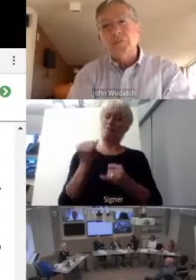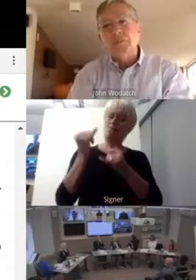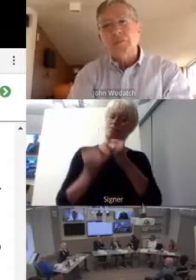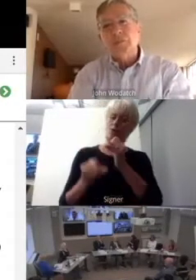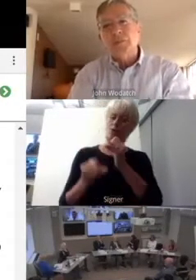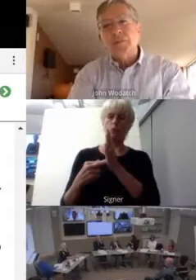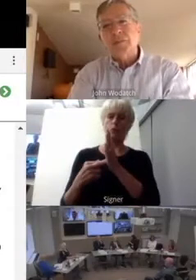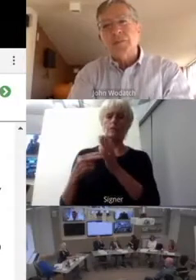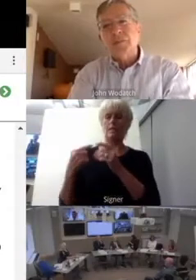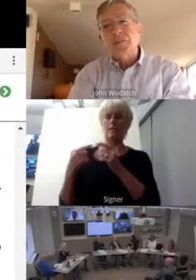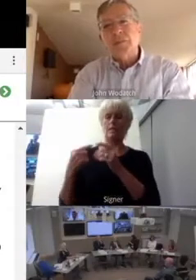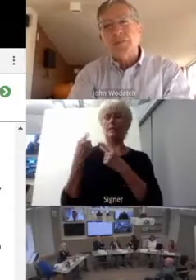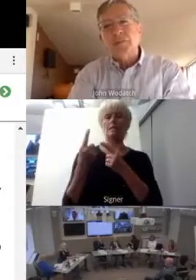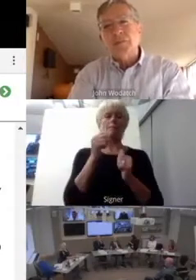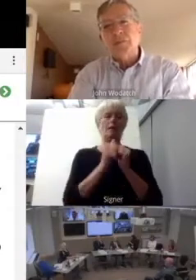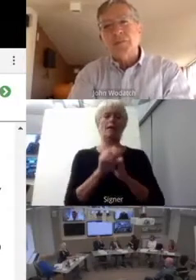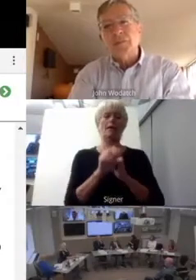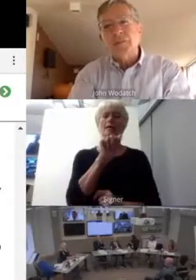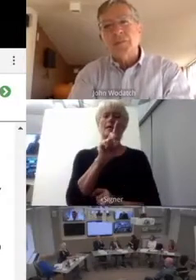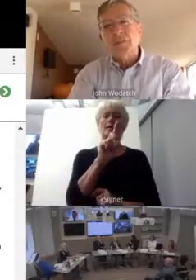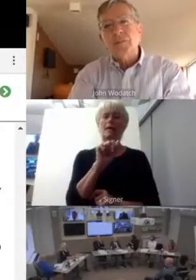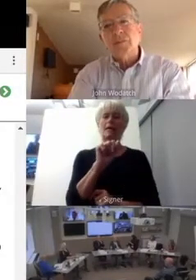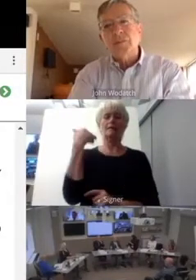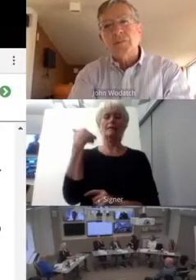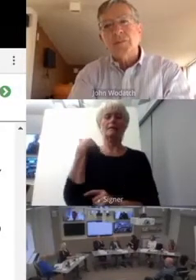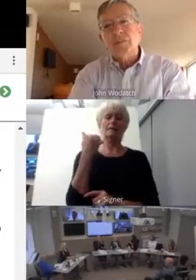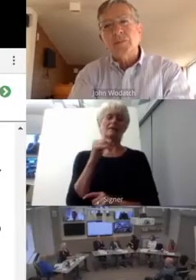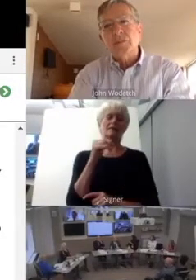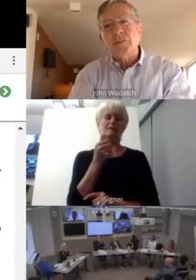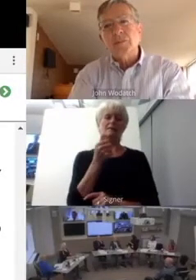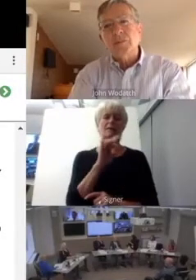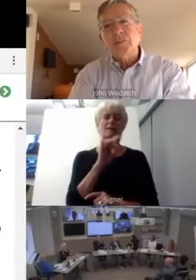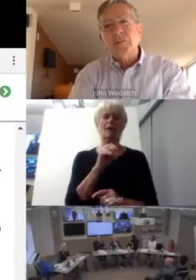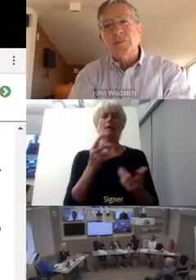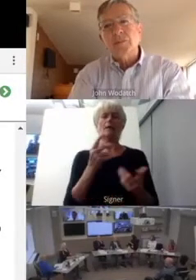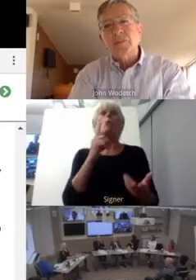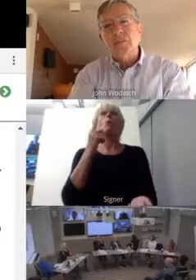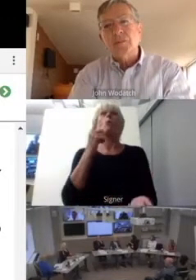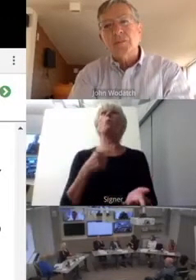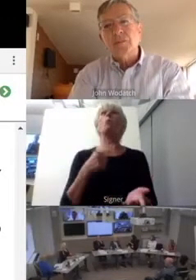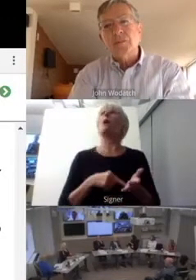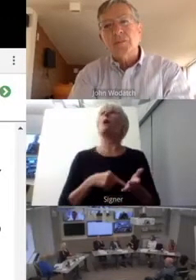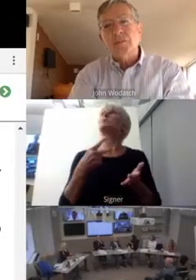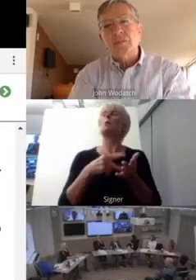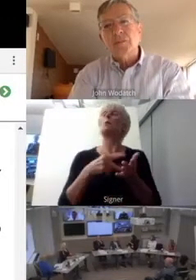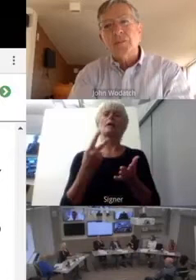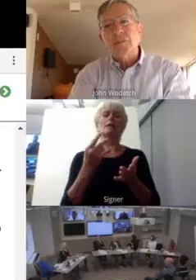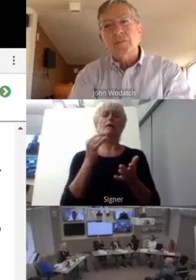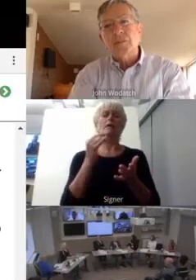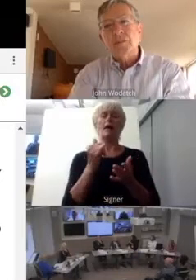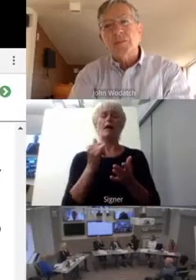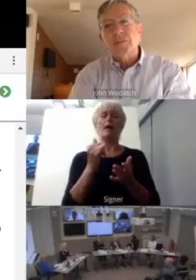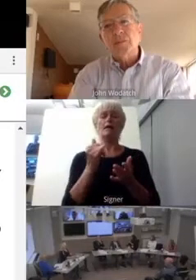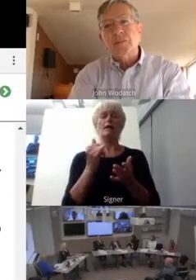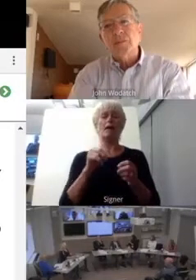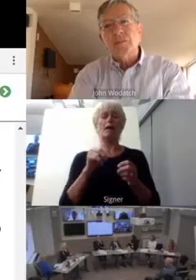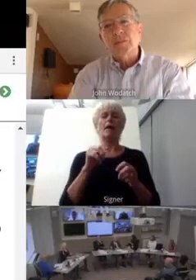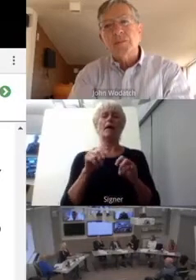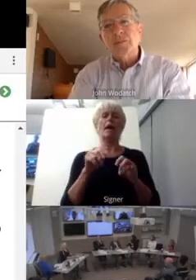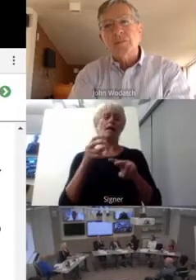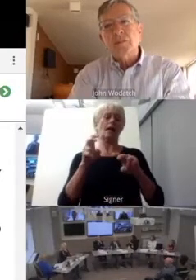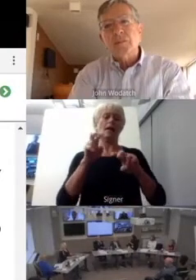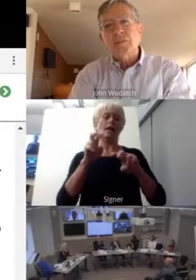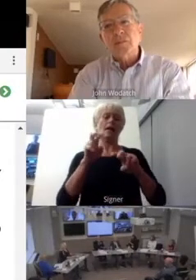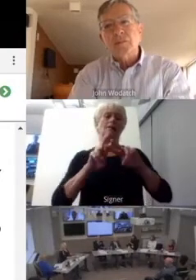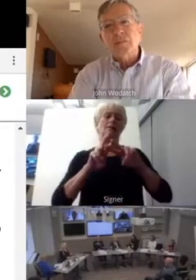1990. I can only think of a few occasions where the regulatory assessment has made us change a policy direction. And